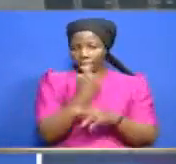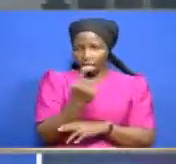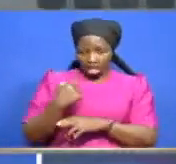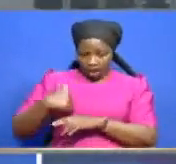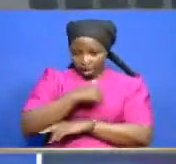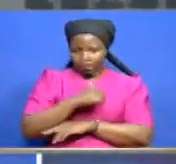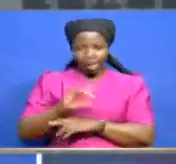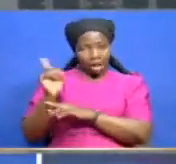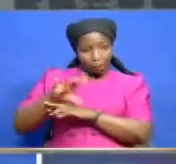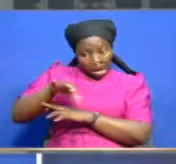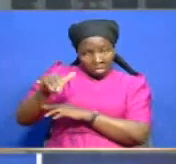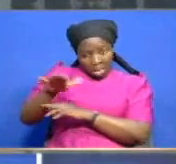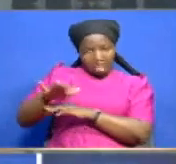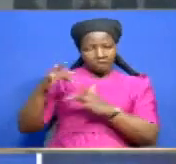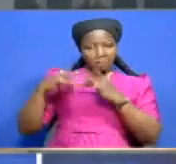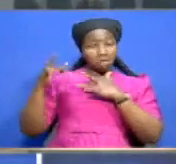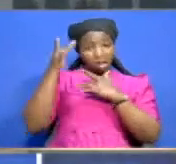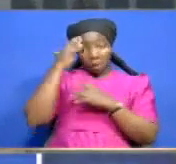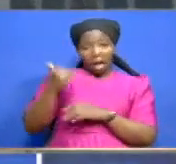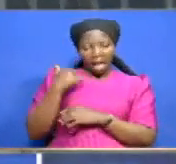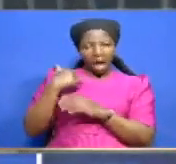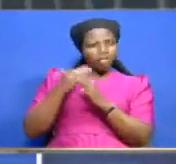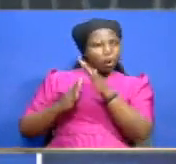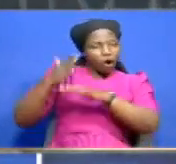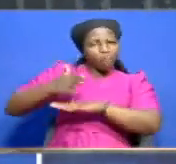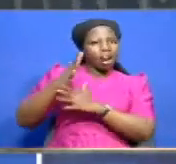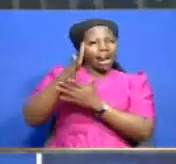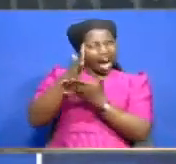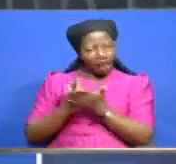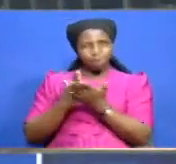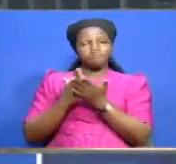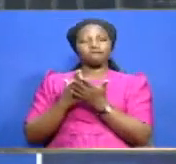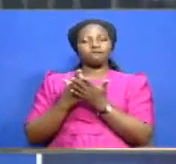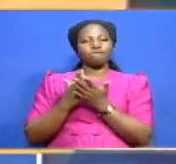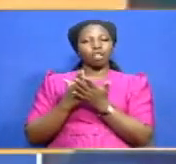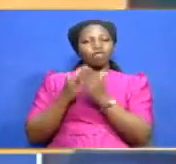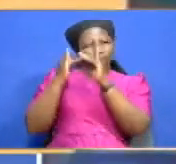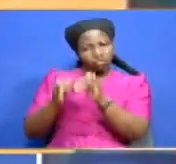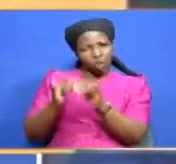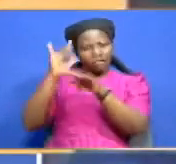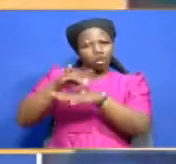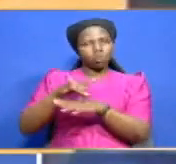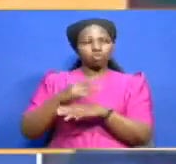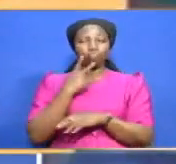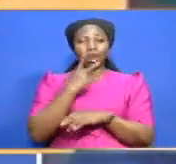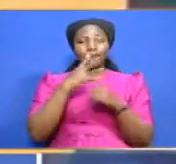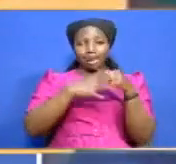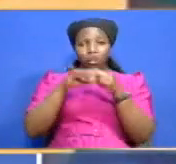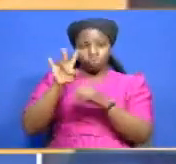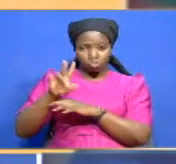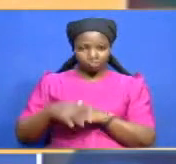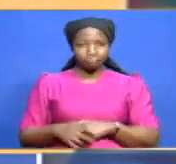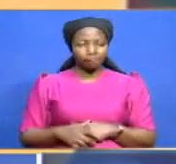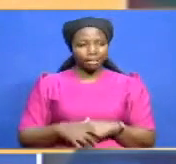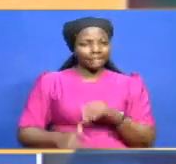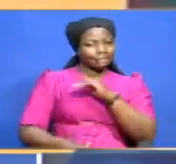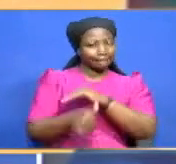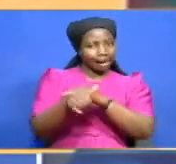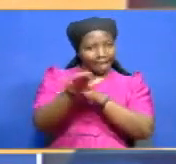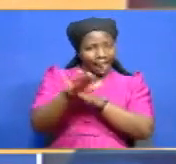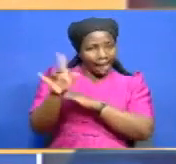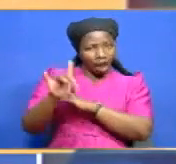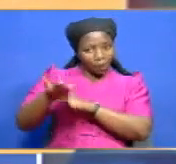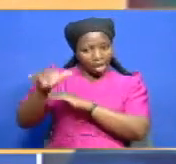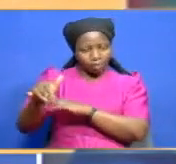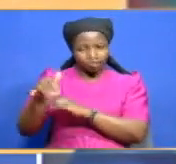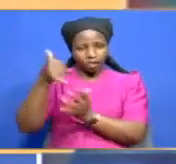it recorded more than half of the new infections, standing at 292. The hotspots within the capital include Westlands, which had